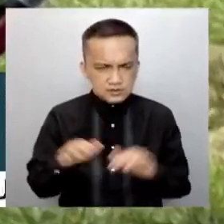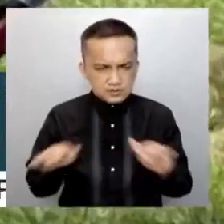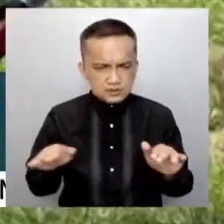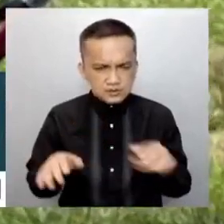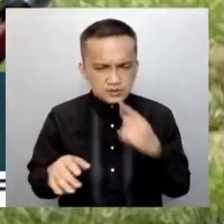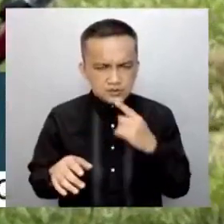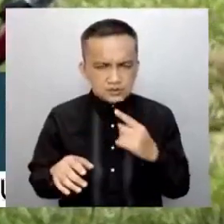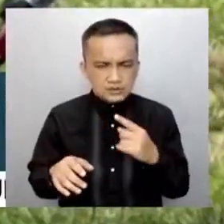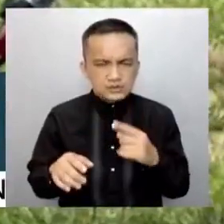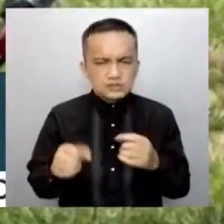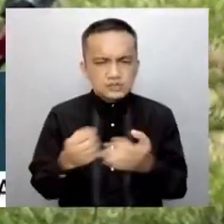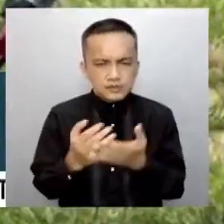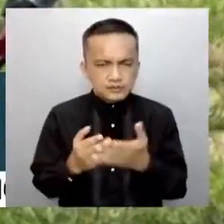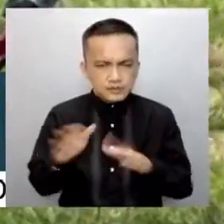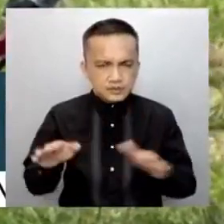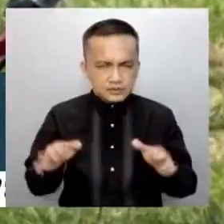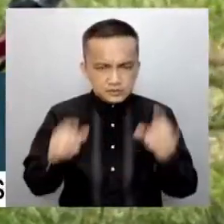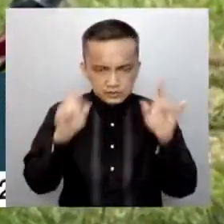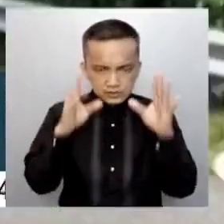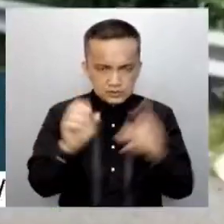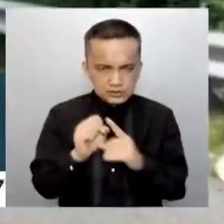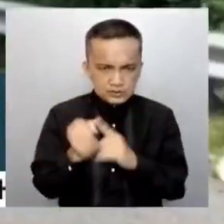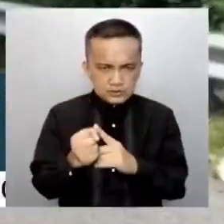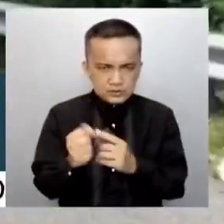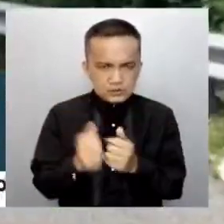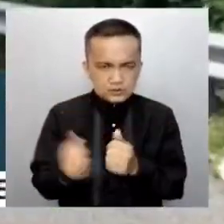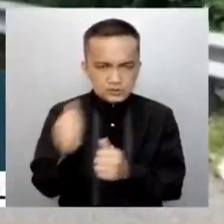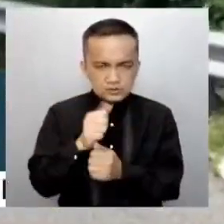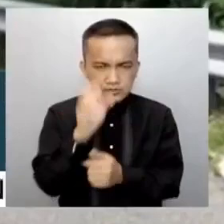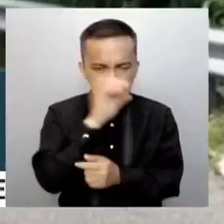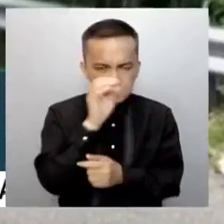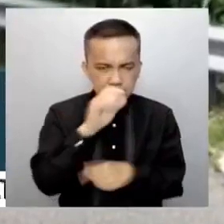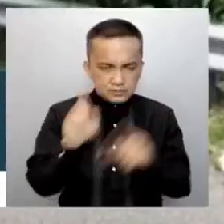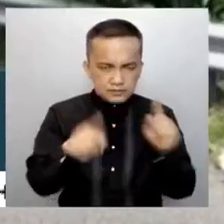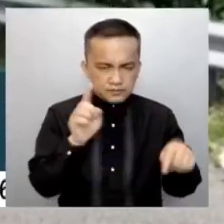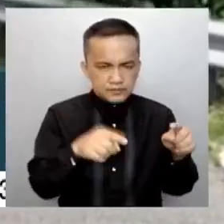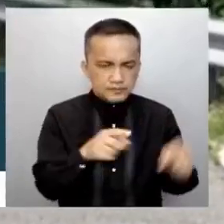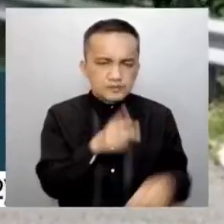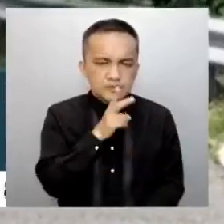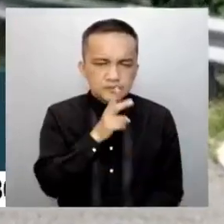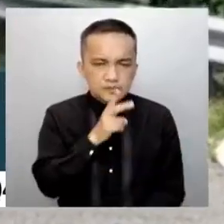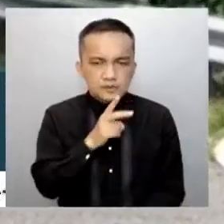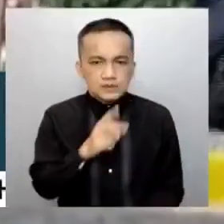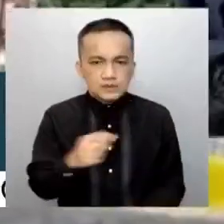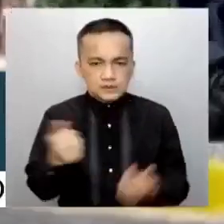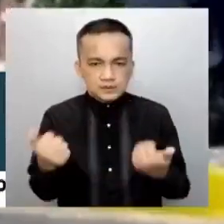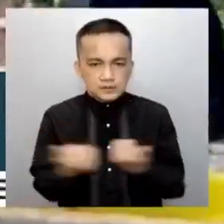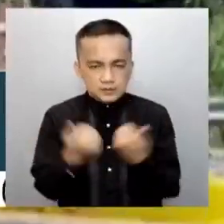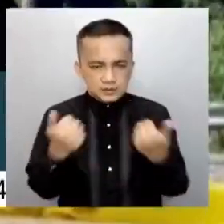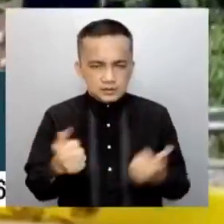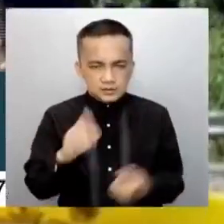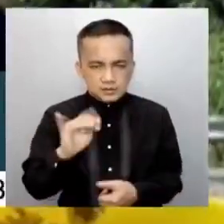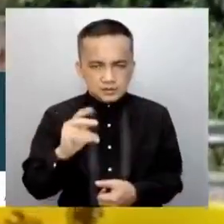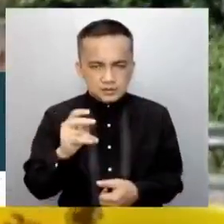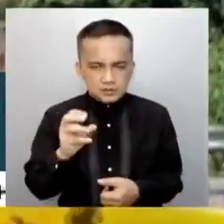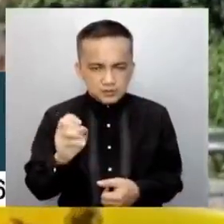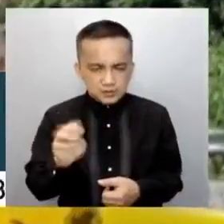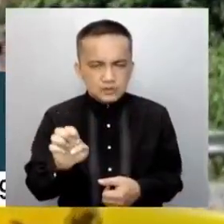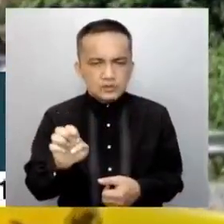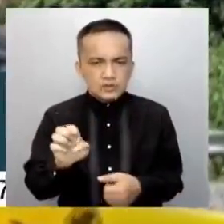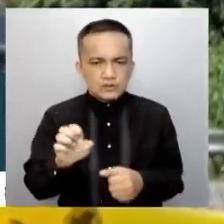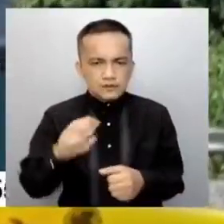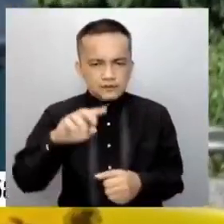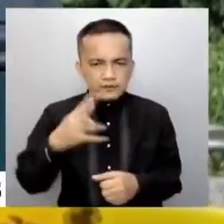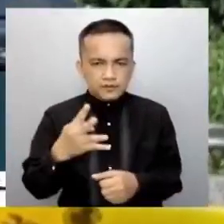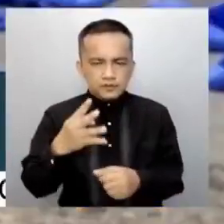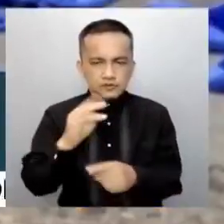critical condition. Authorities are still searching for multiple suspects. The tragedy rattled the city of Baltimore at the start of the 4th of July holiday